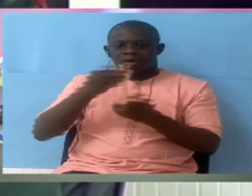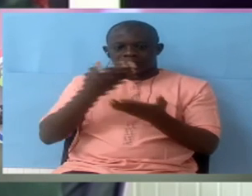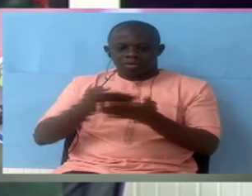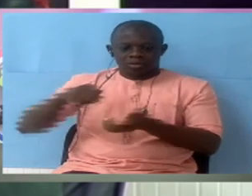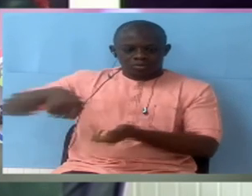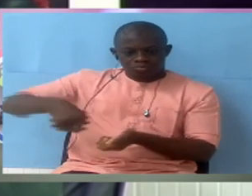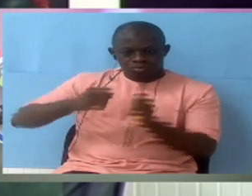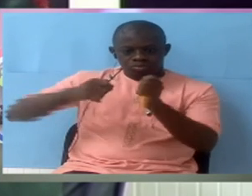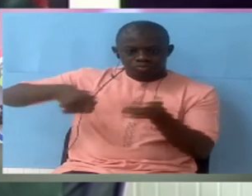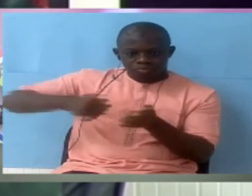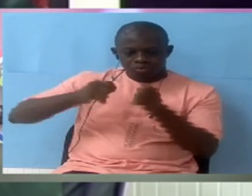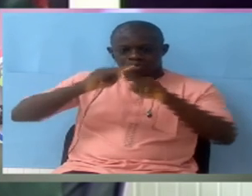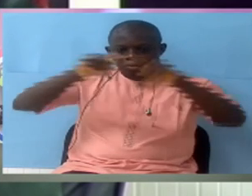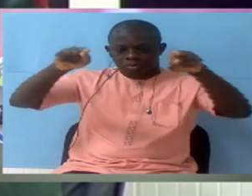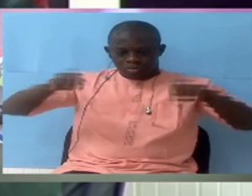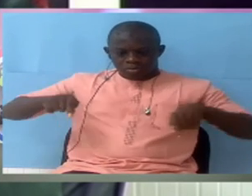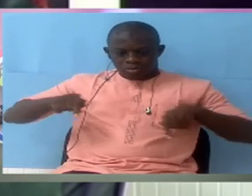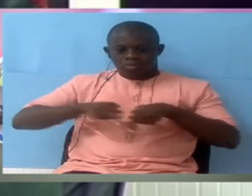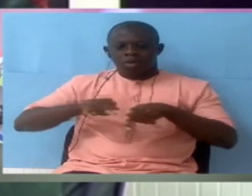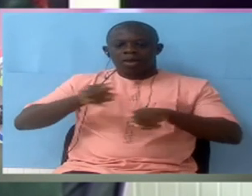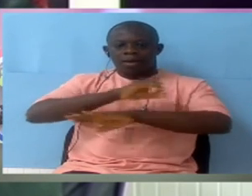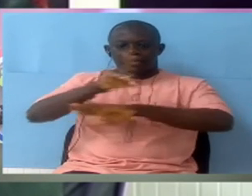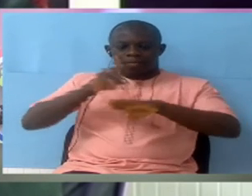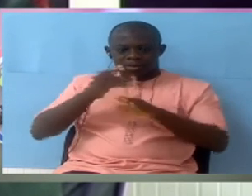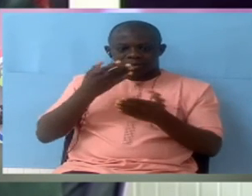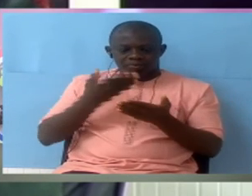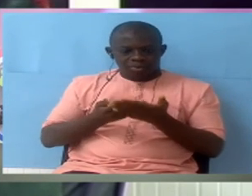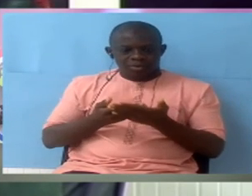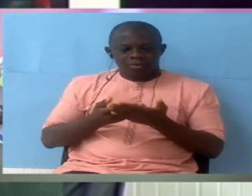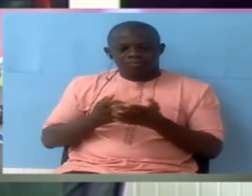the grave. Ñu gas ba mel bi. And then